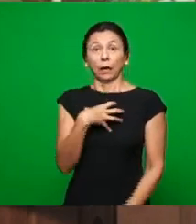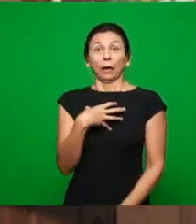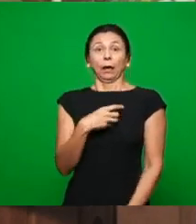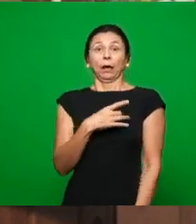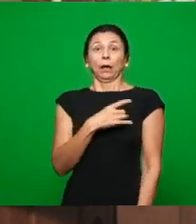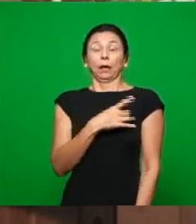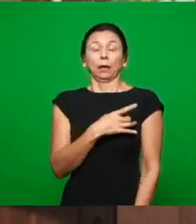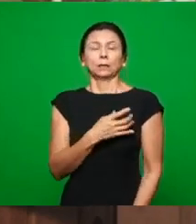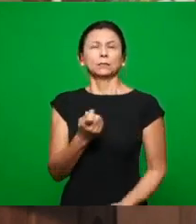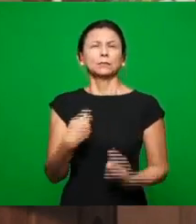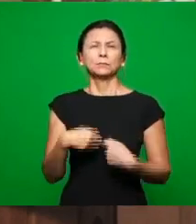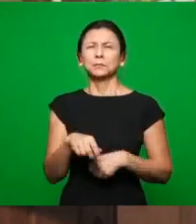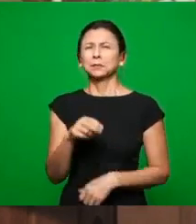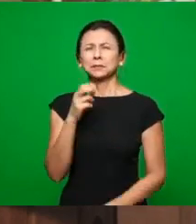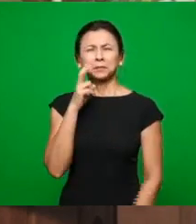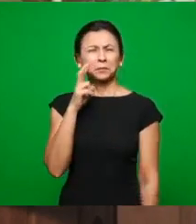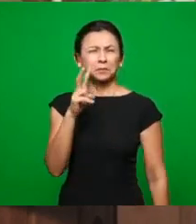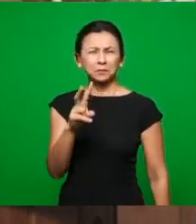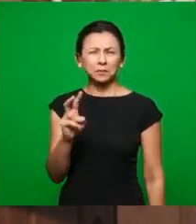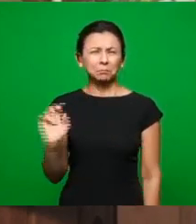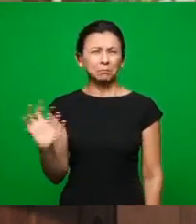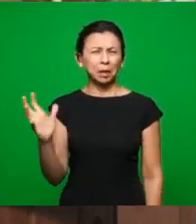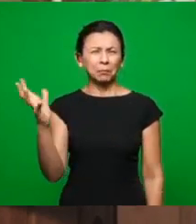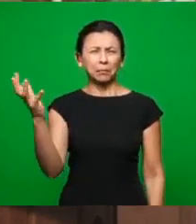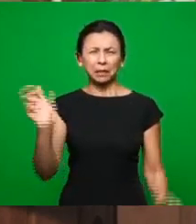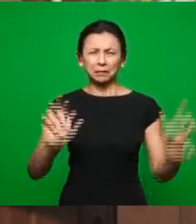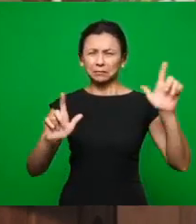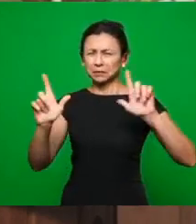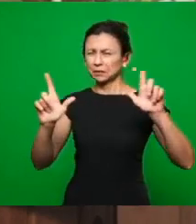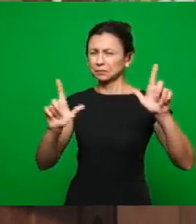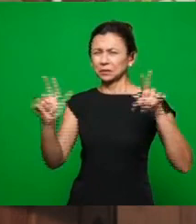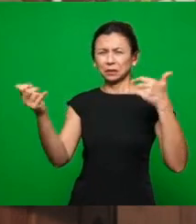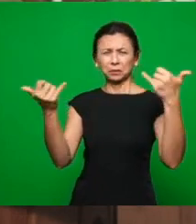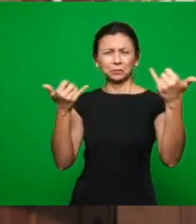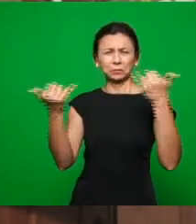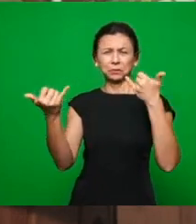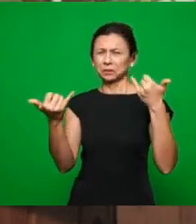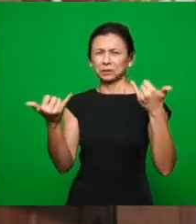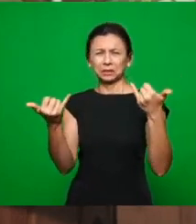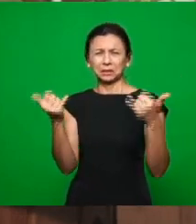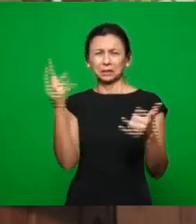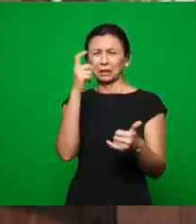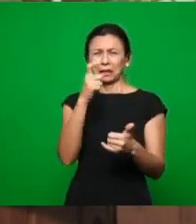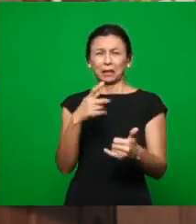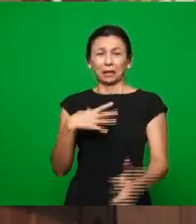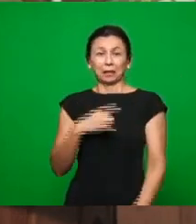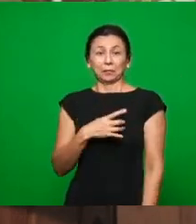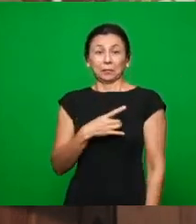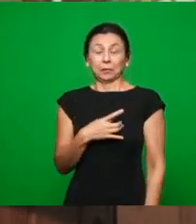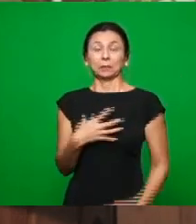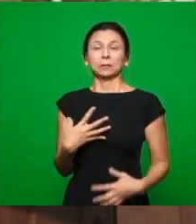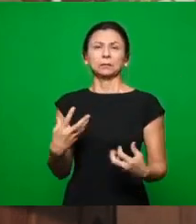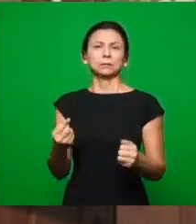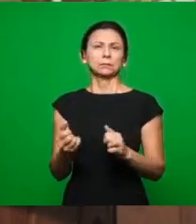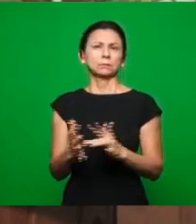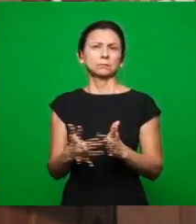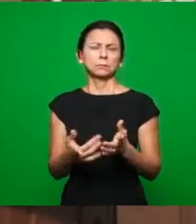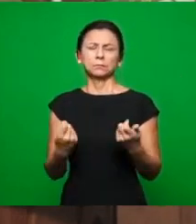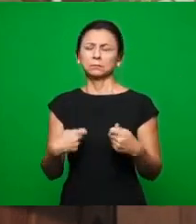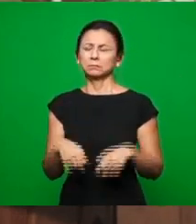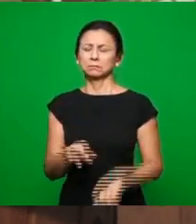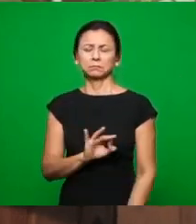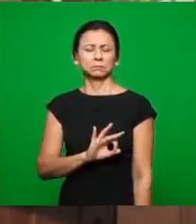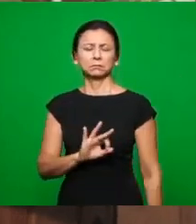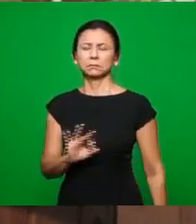we don't need to see a catastrophe in order to become Christians, to accept Jesus. We don't need